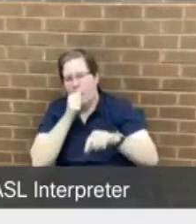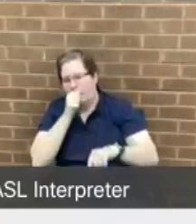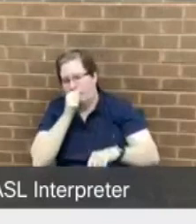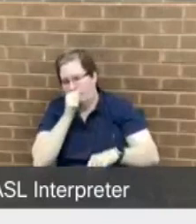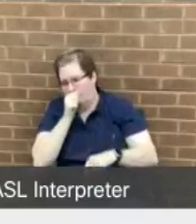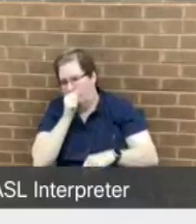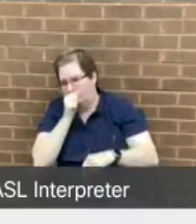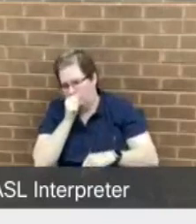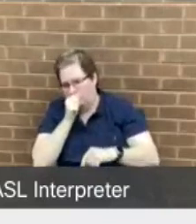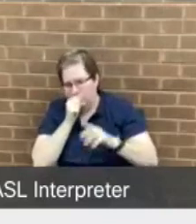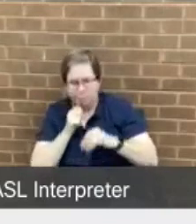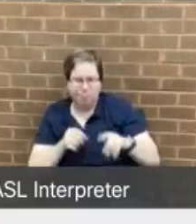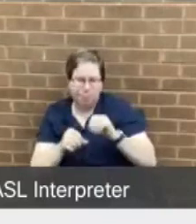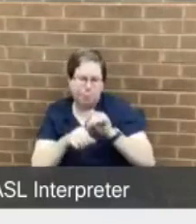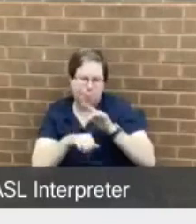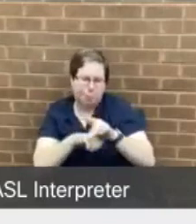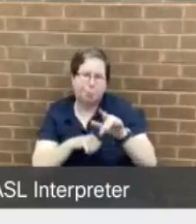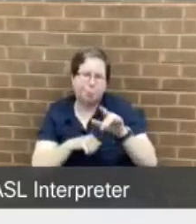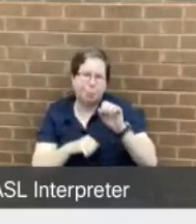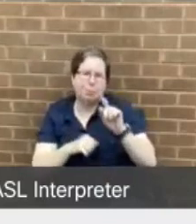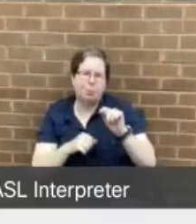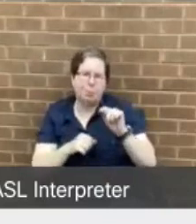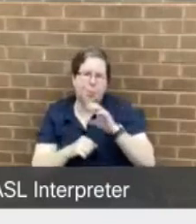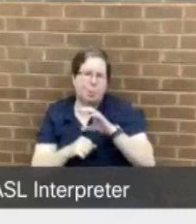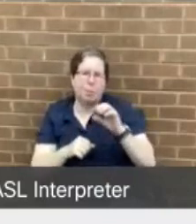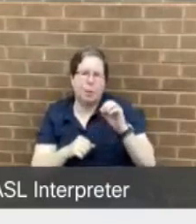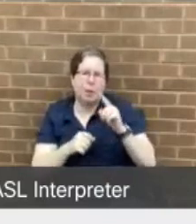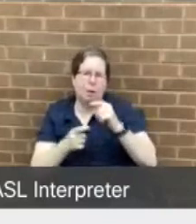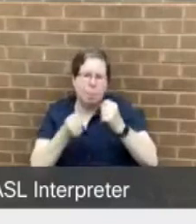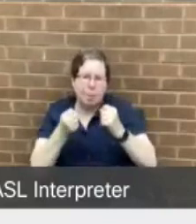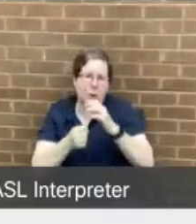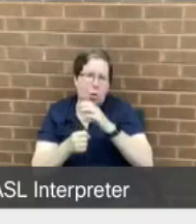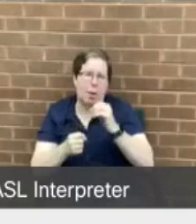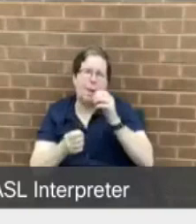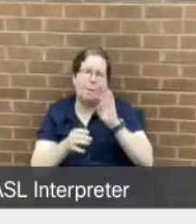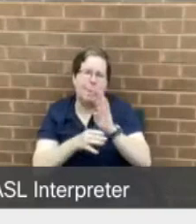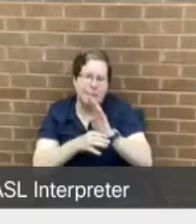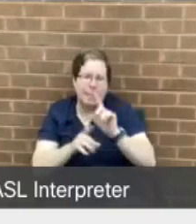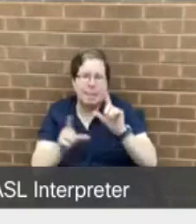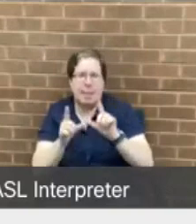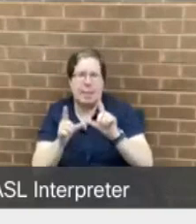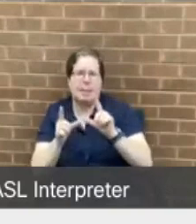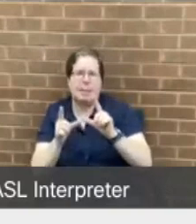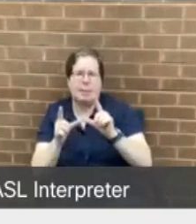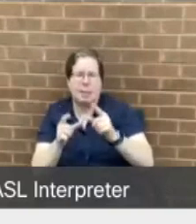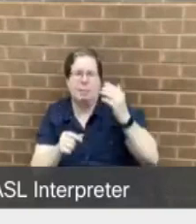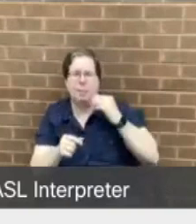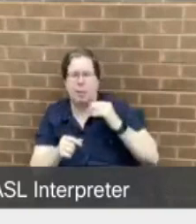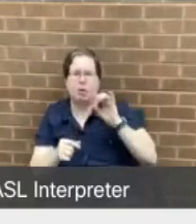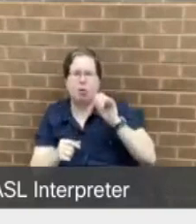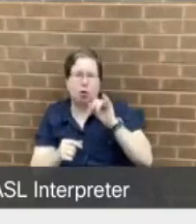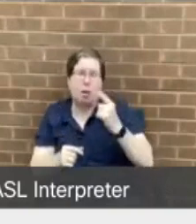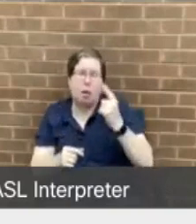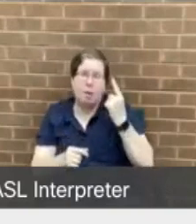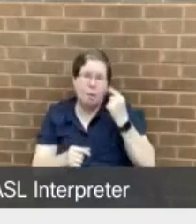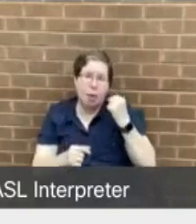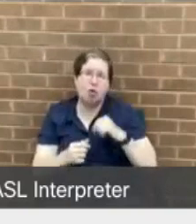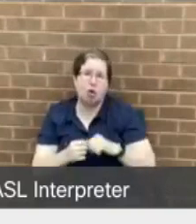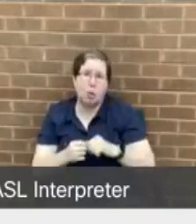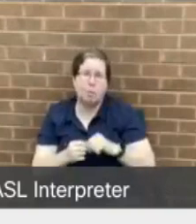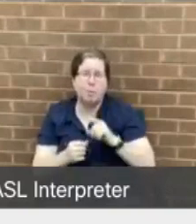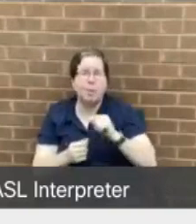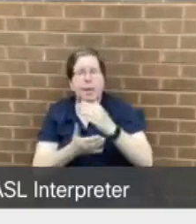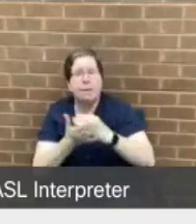early December. Phase one, which was our vehicle and business licensing system, was completed in July of last year. Phase